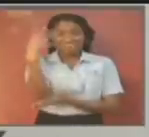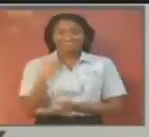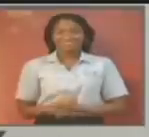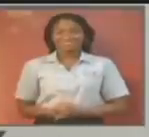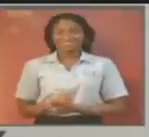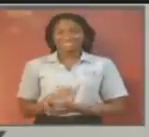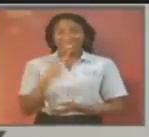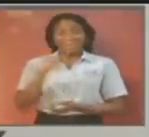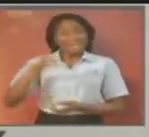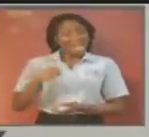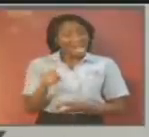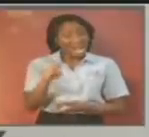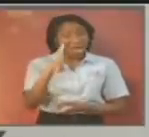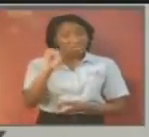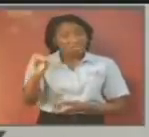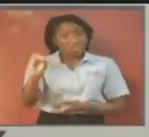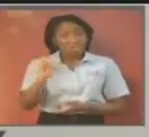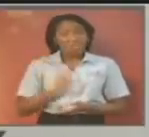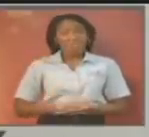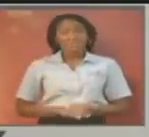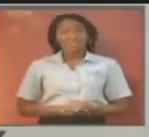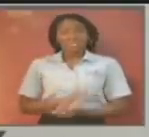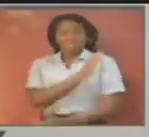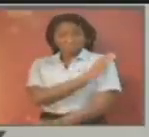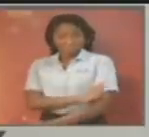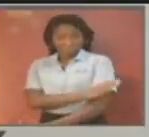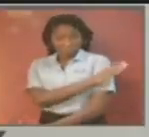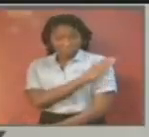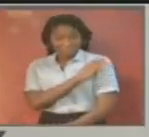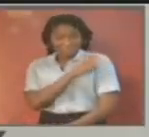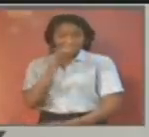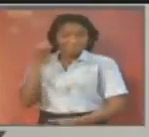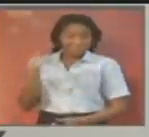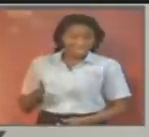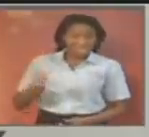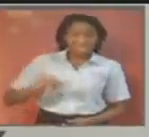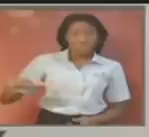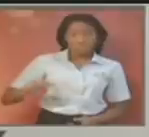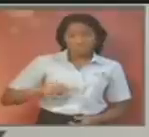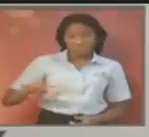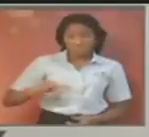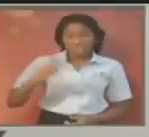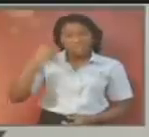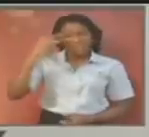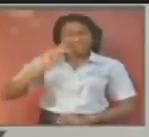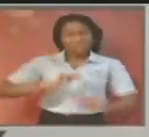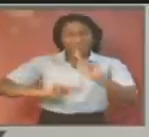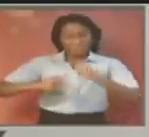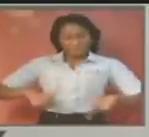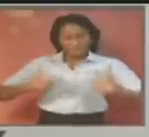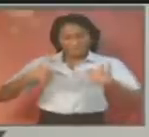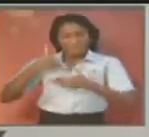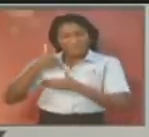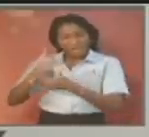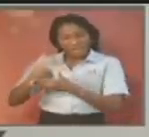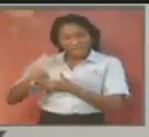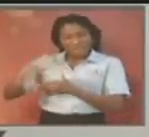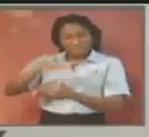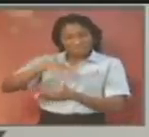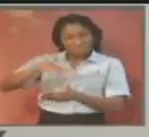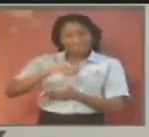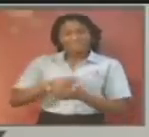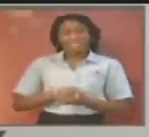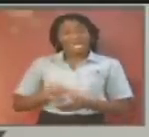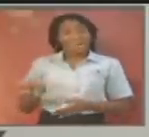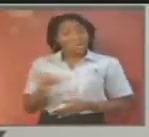Health Facility that takes the South Manzanilla and surroundings, Mayaro and Guayari, and